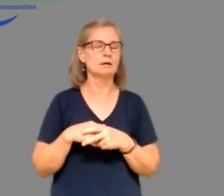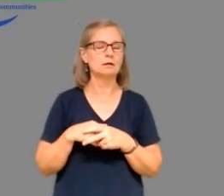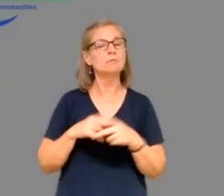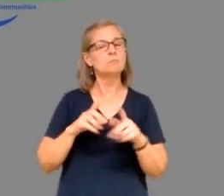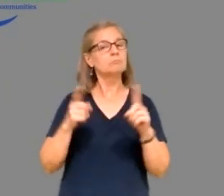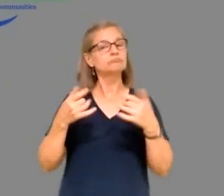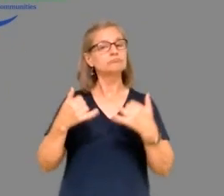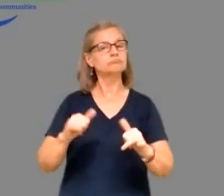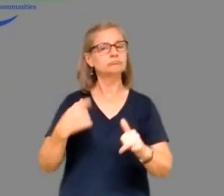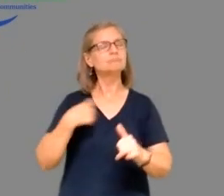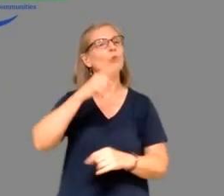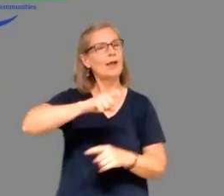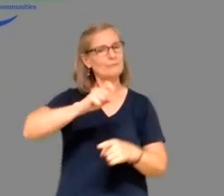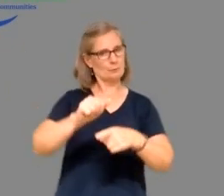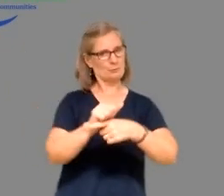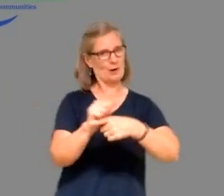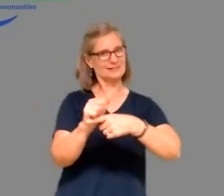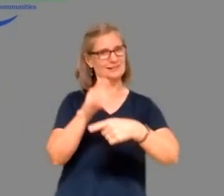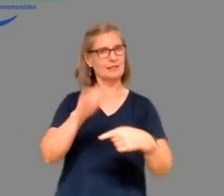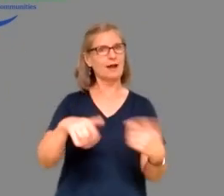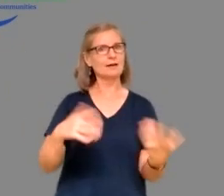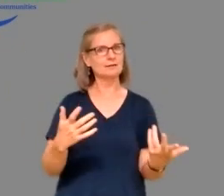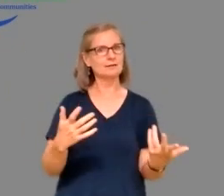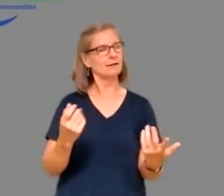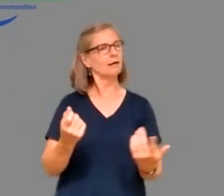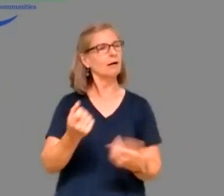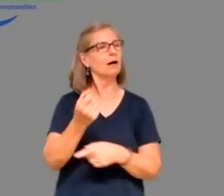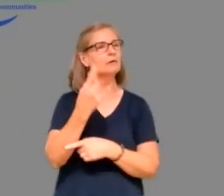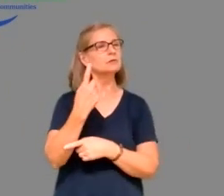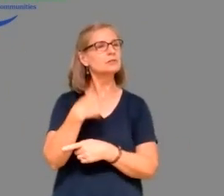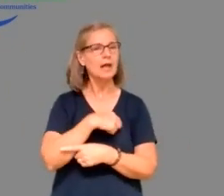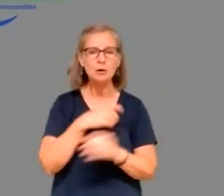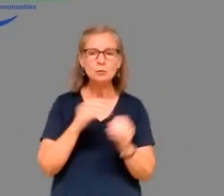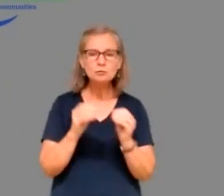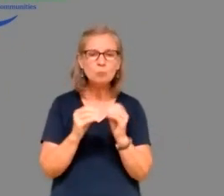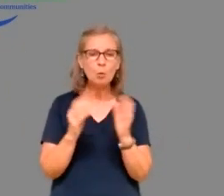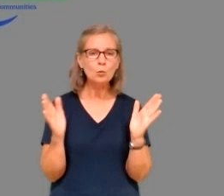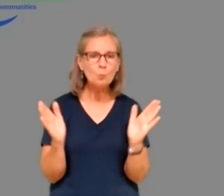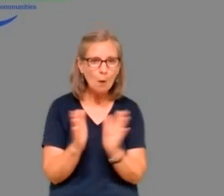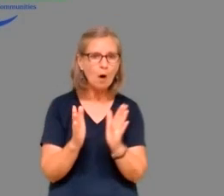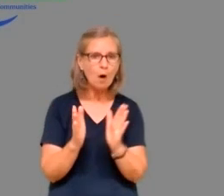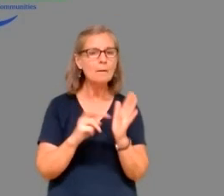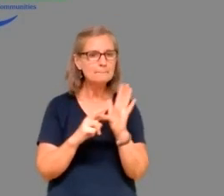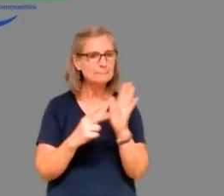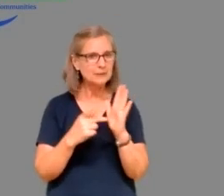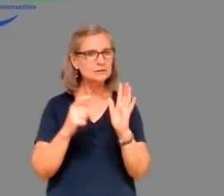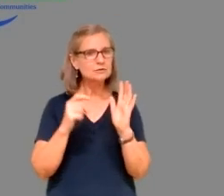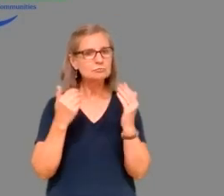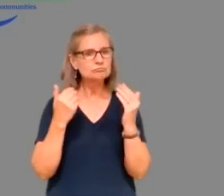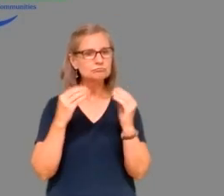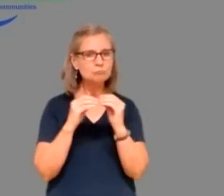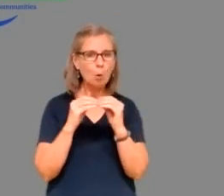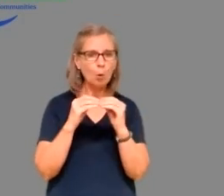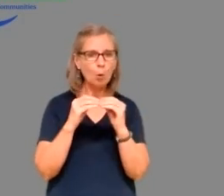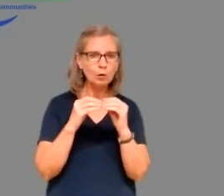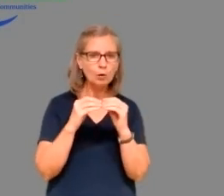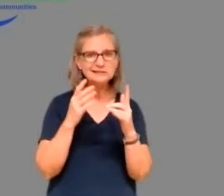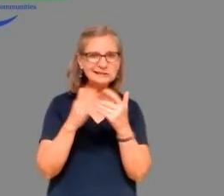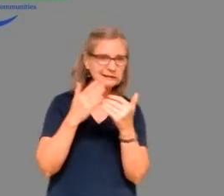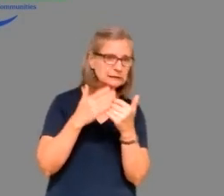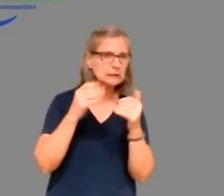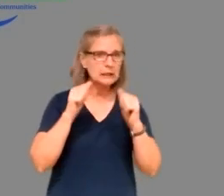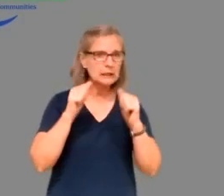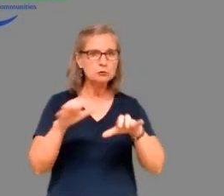practiced. Even though we're closer, we're smaller, it's easier to get to the people we need to get to, we still need to practice what that looks like. And I